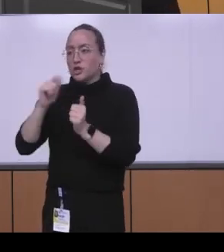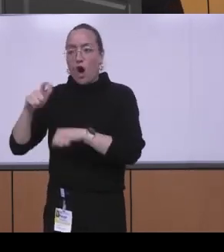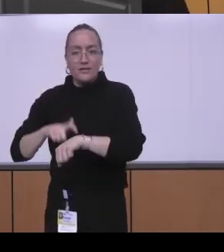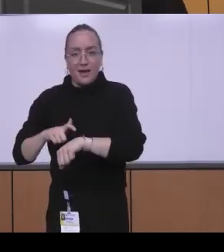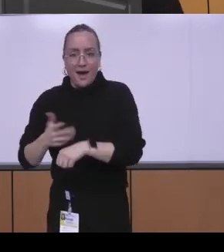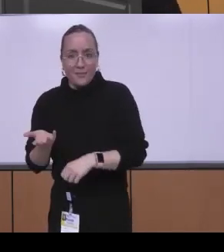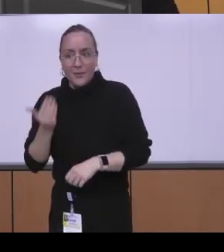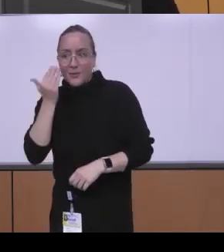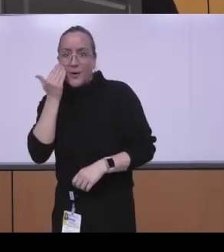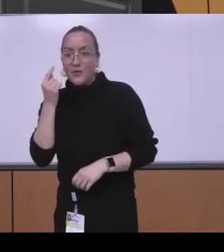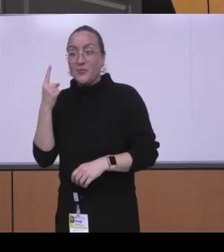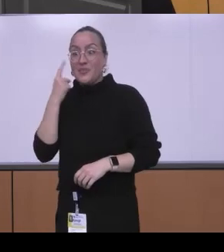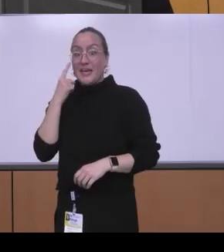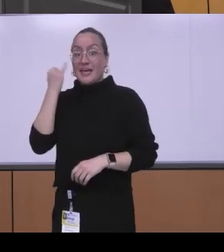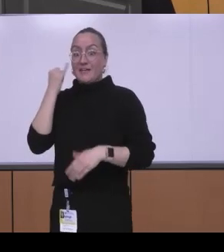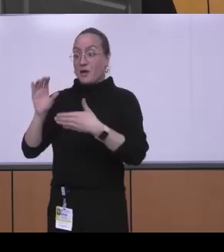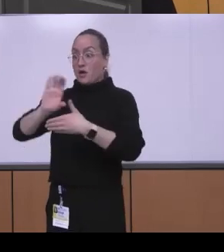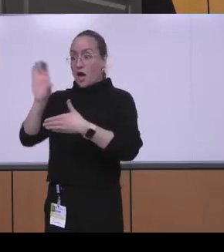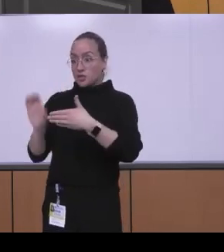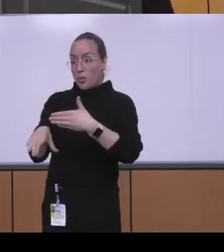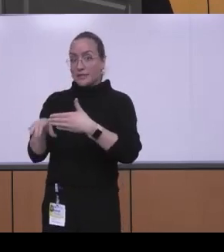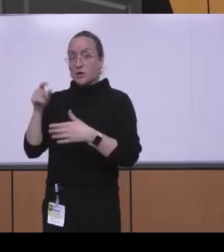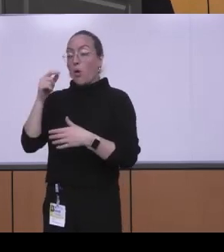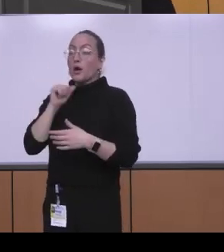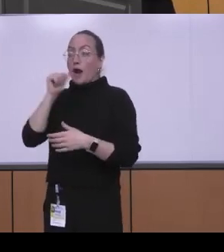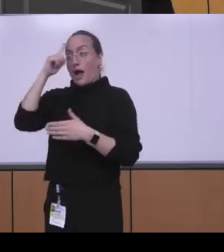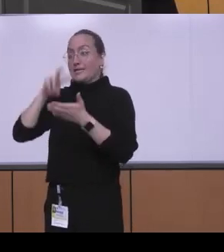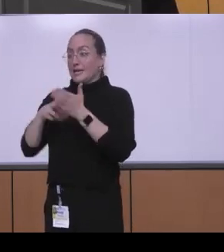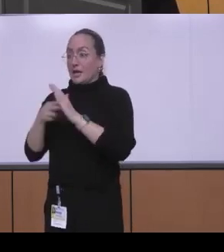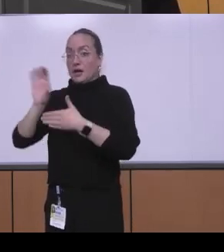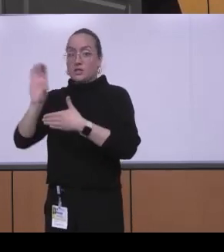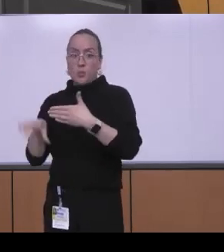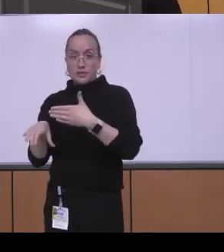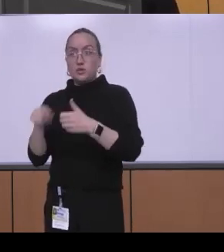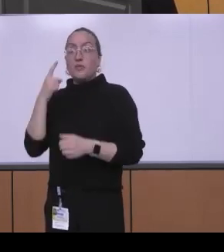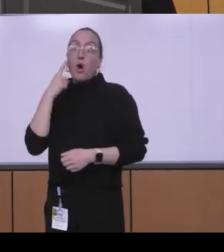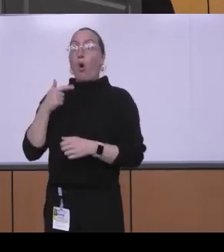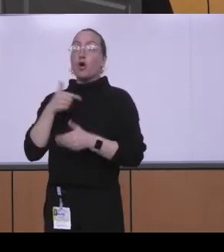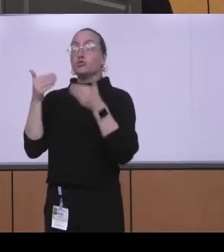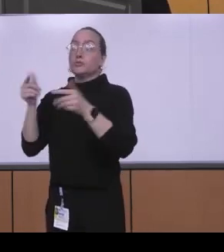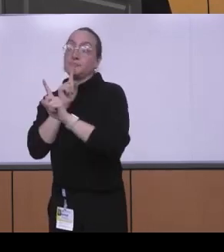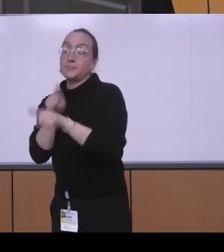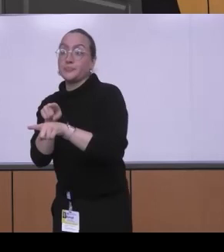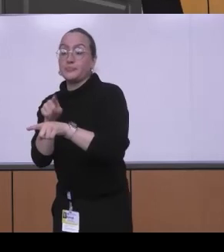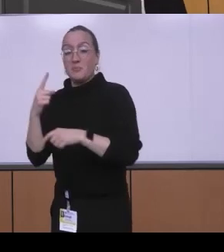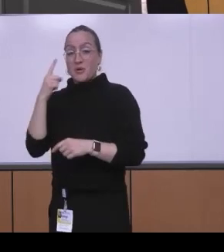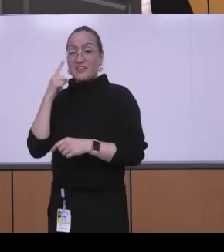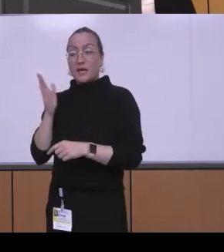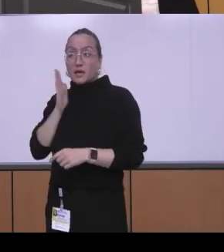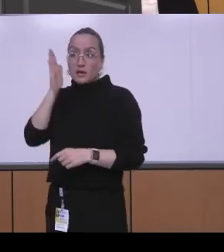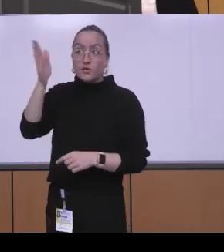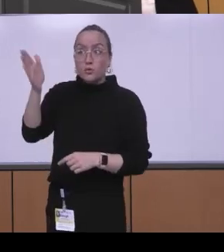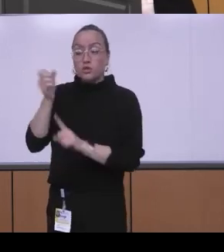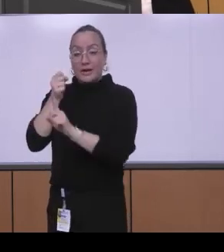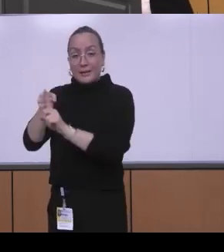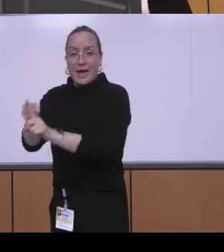about, what are the unintended consequences of what we're doing with such a knee-jerk thing of, we should report this, and not thinking about the downstream consequences. I